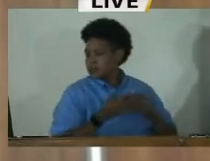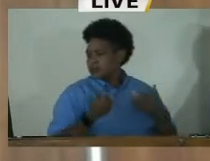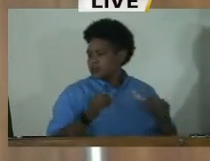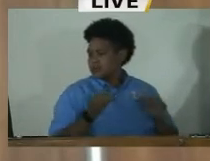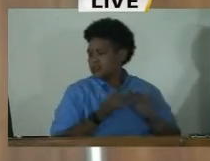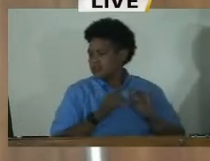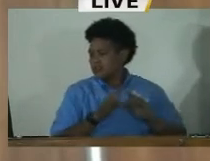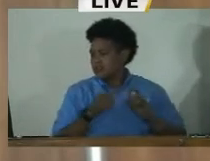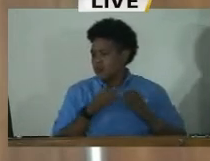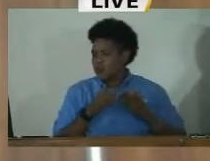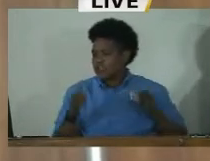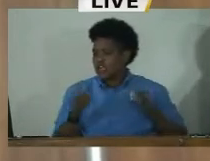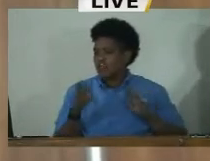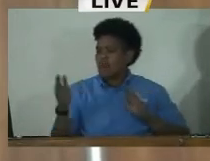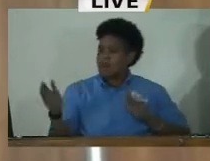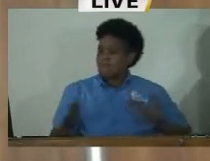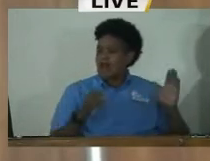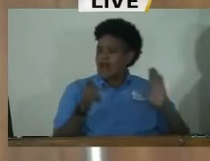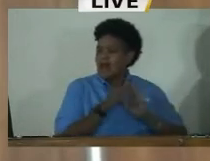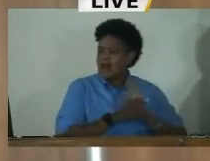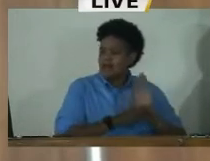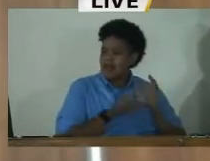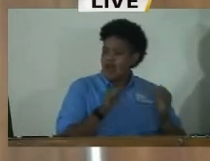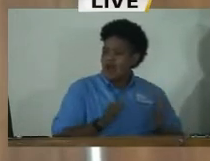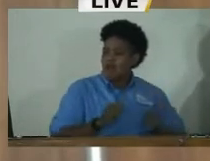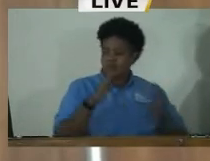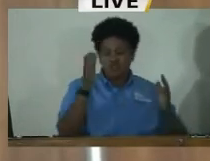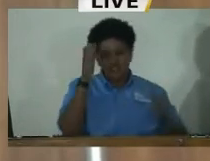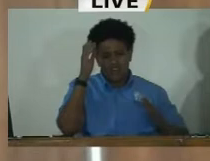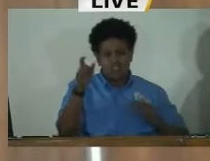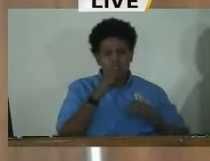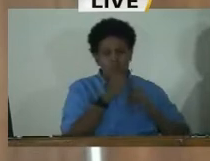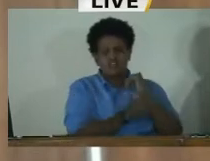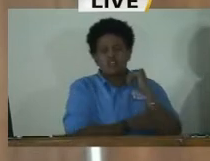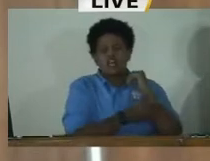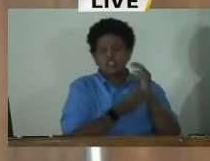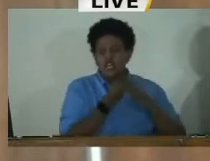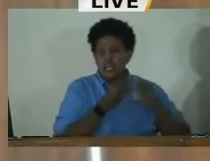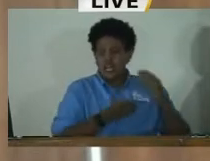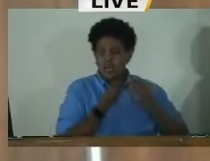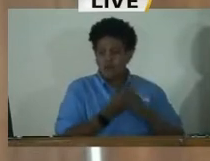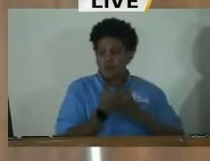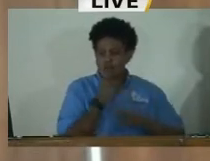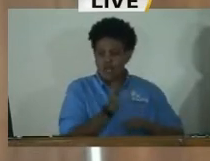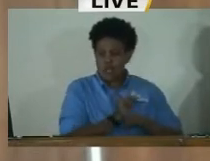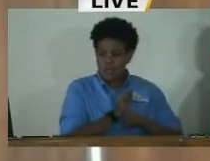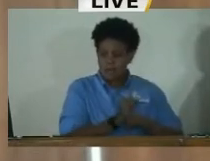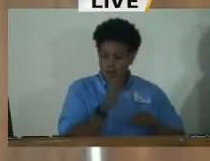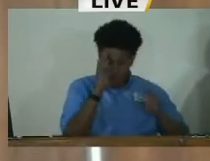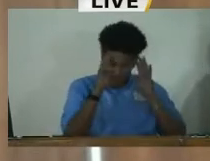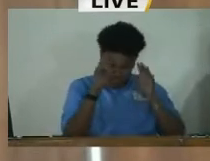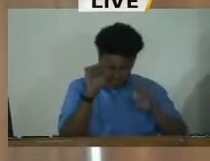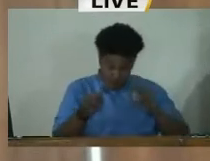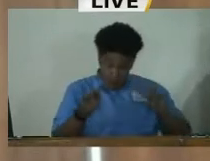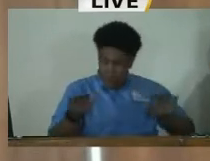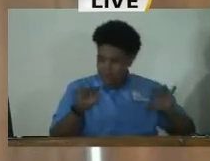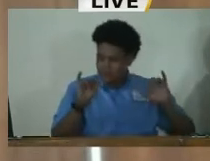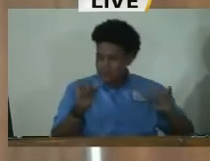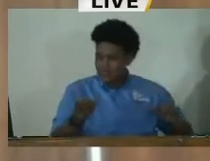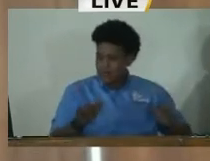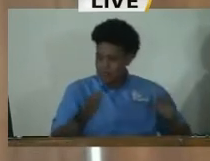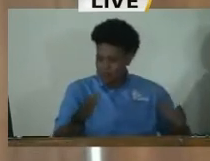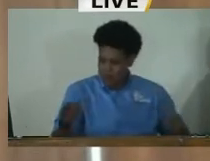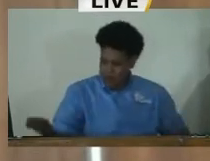policies, approaching the concept of national economic growth and employment creation for our people in the same way